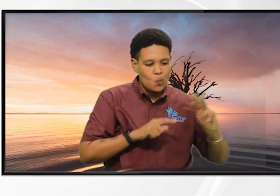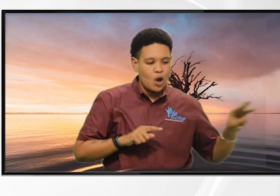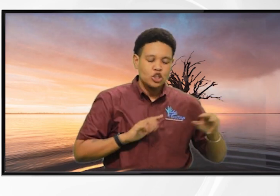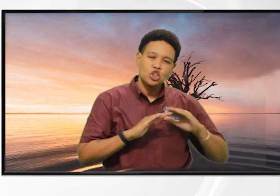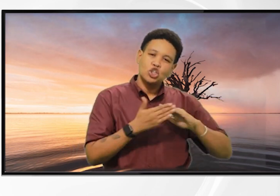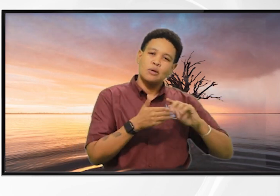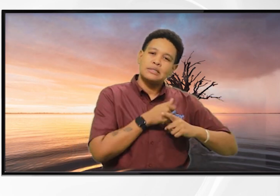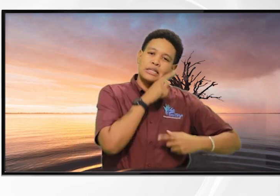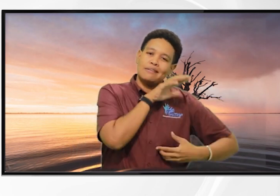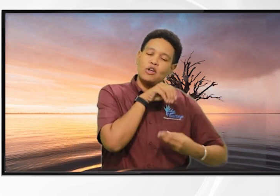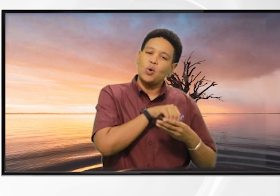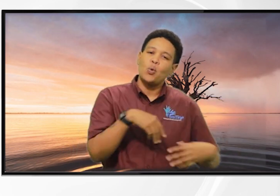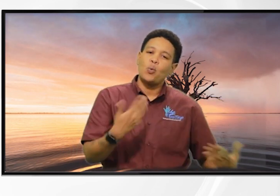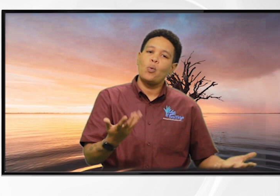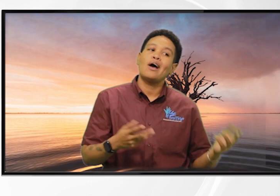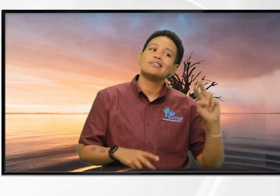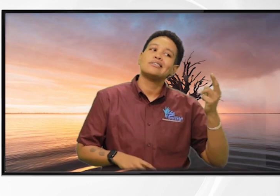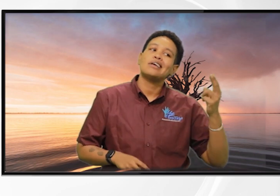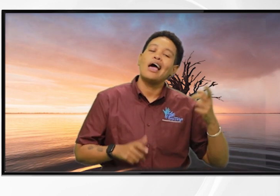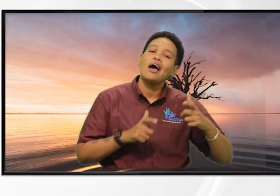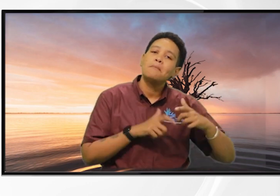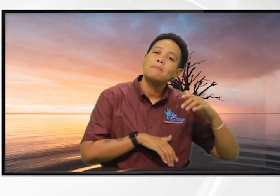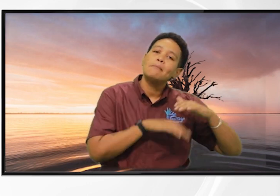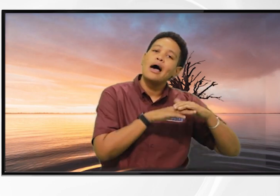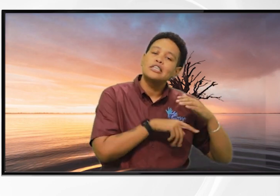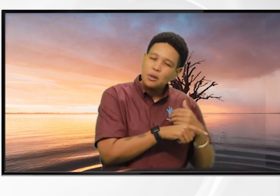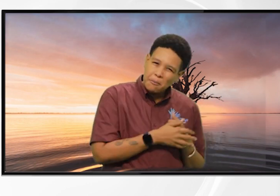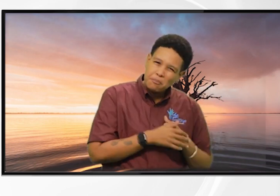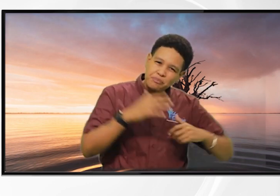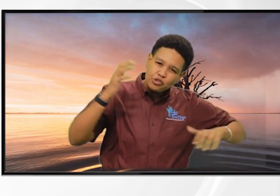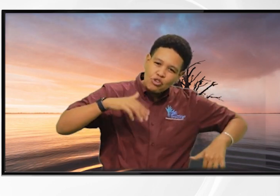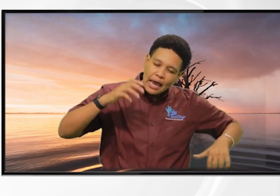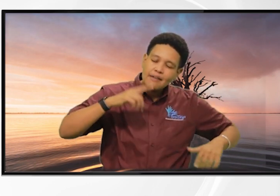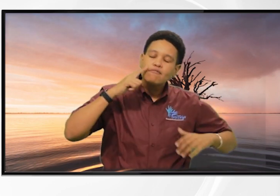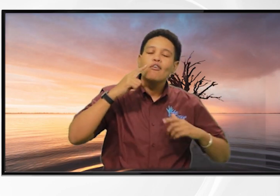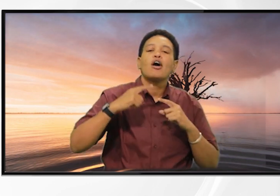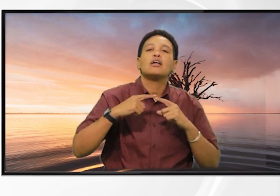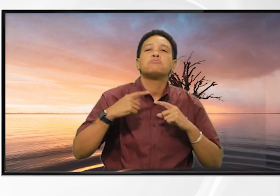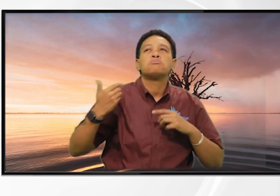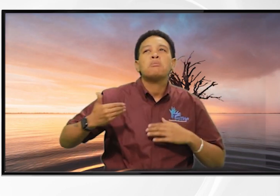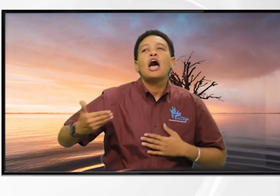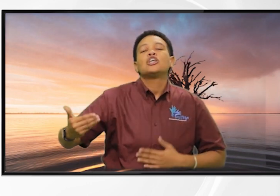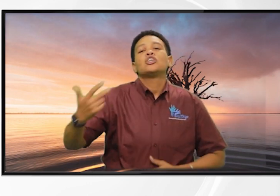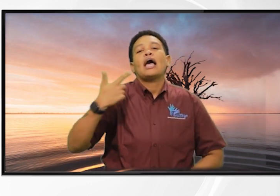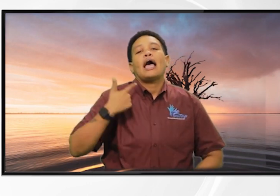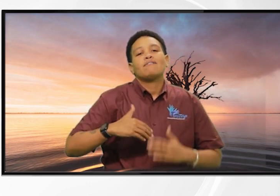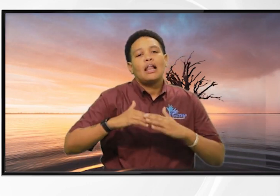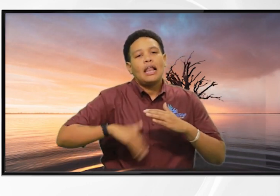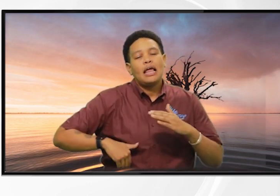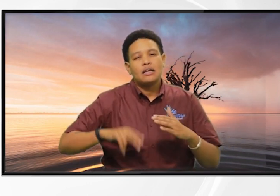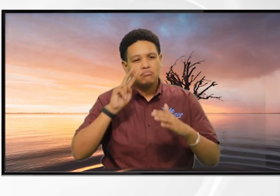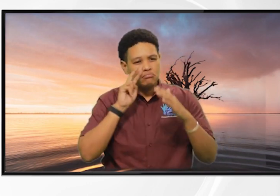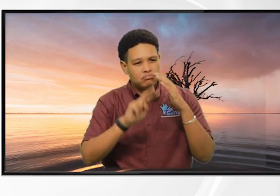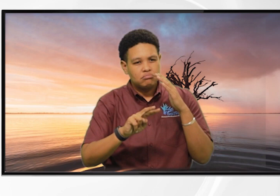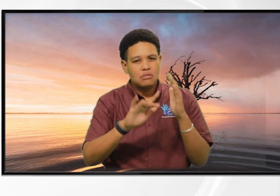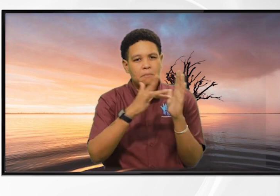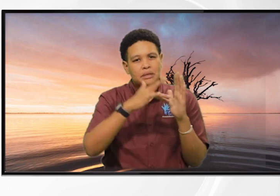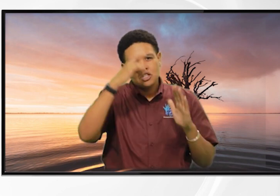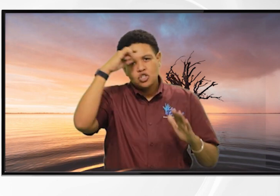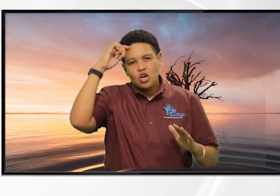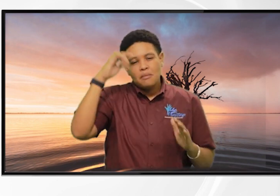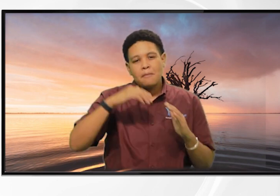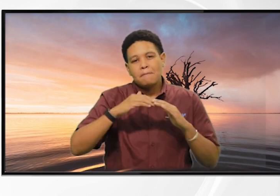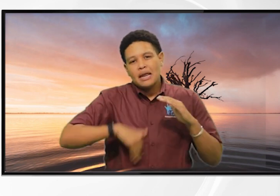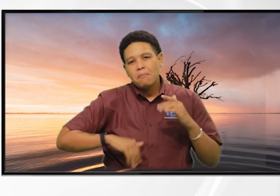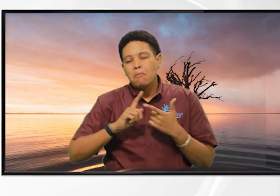Jamaica including the second maximum. Rainfall pattern has the least pronounced midsummer minimum